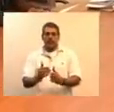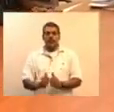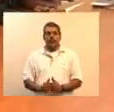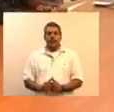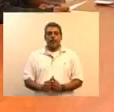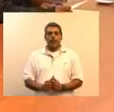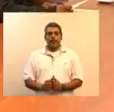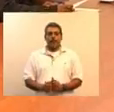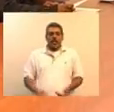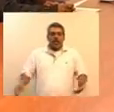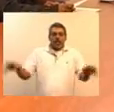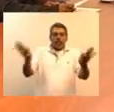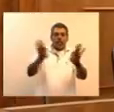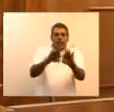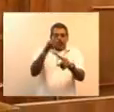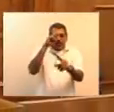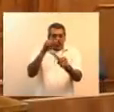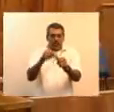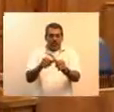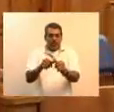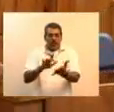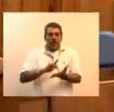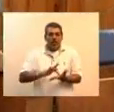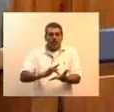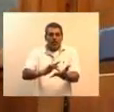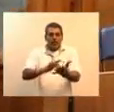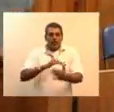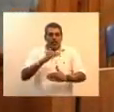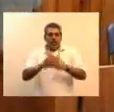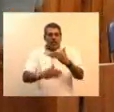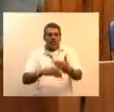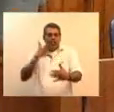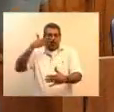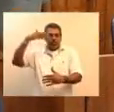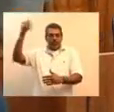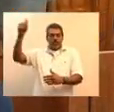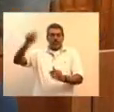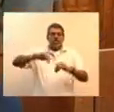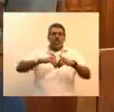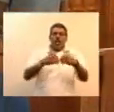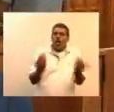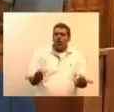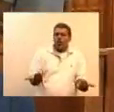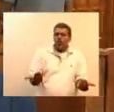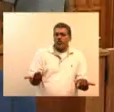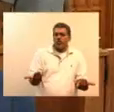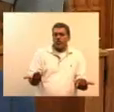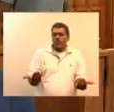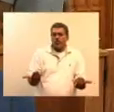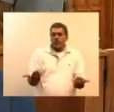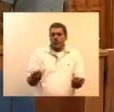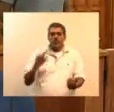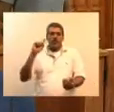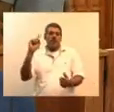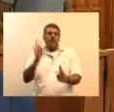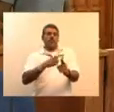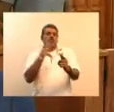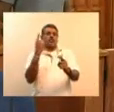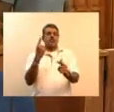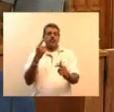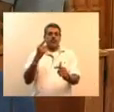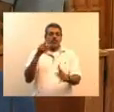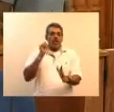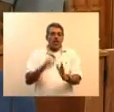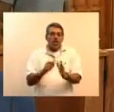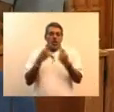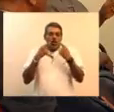settling your dispute. Even though the court may refer parties to mediation, the litigation and mediation